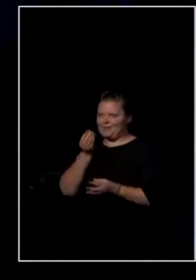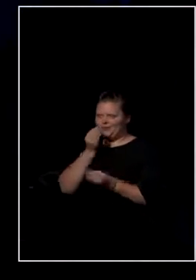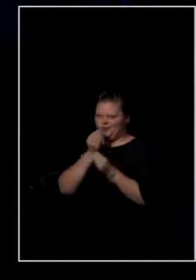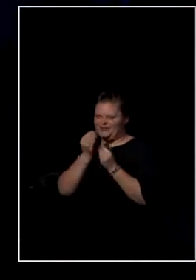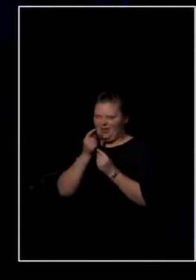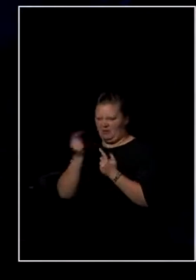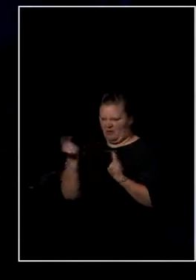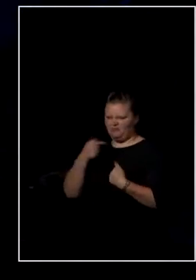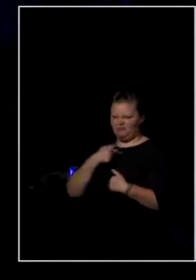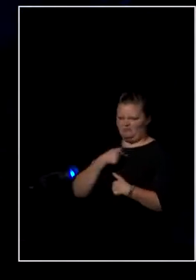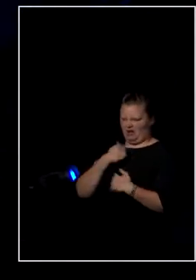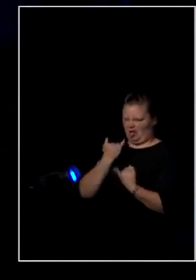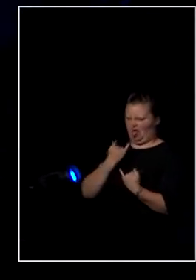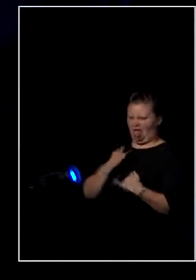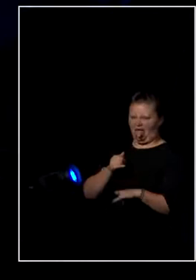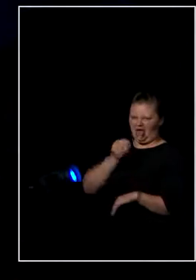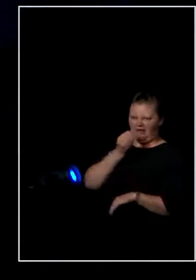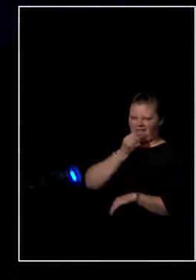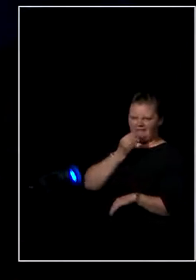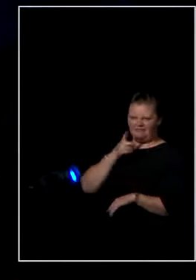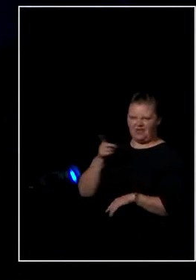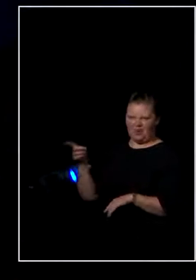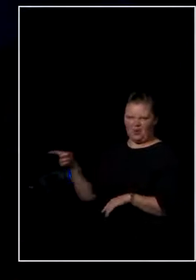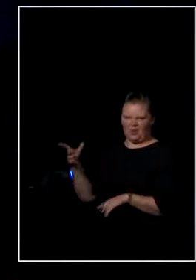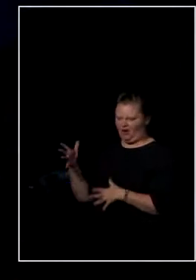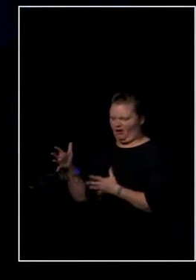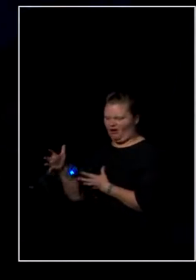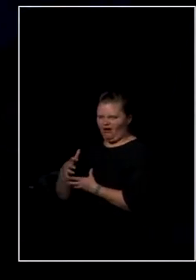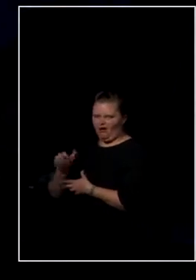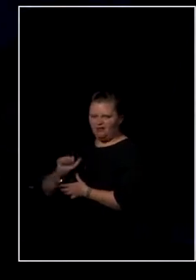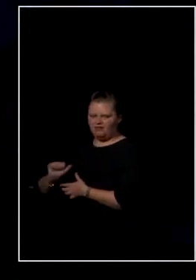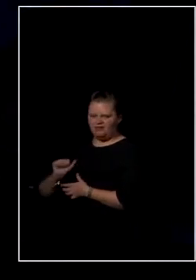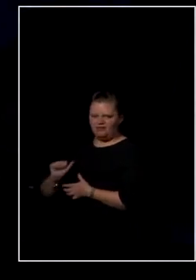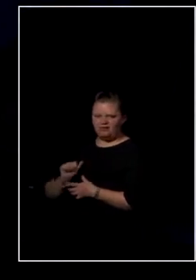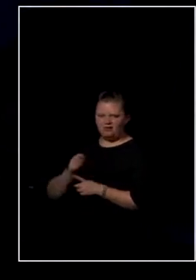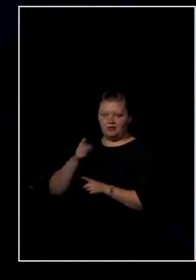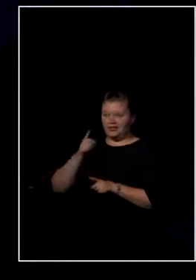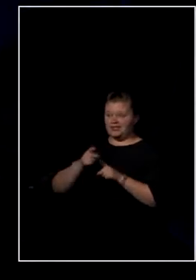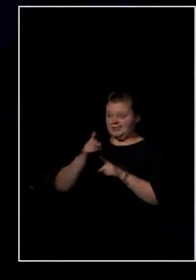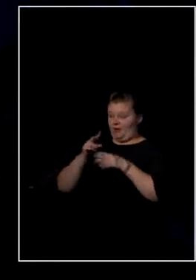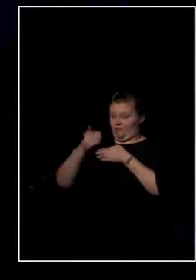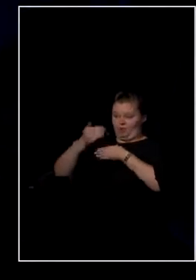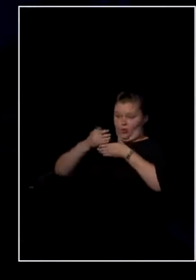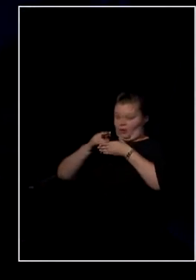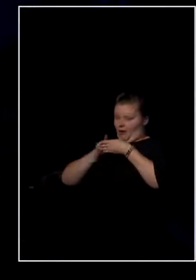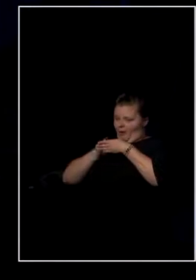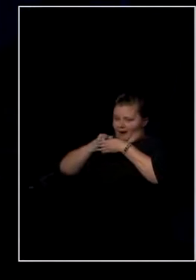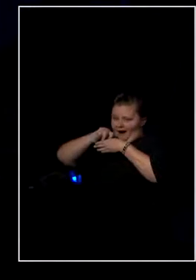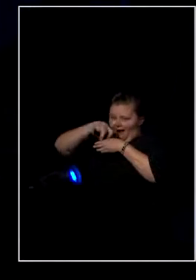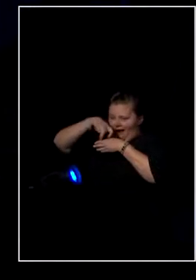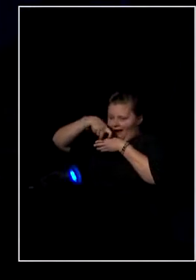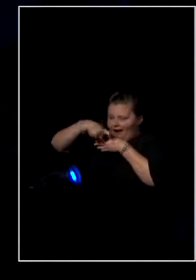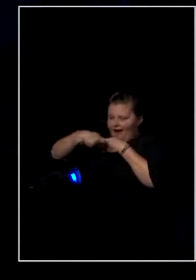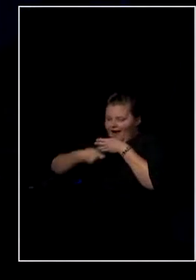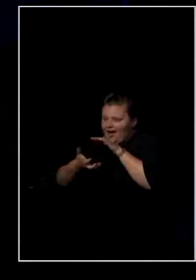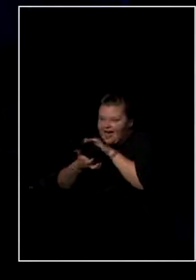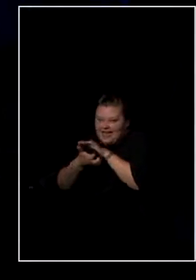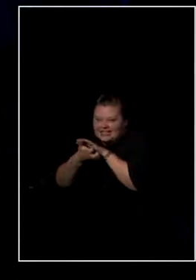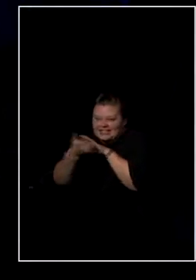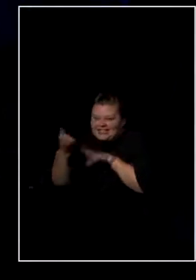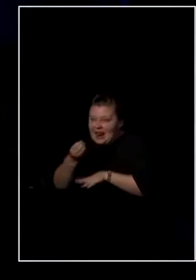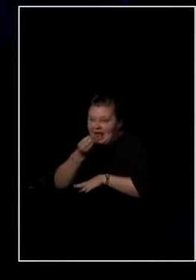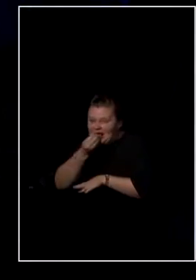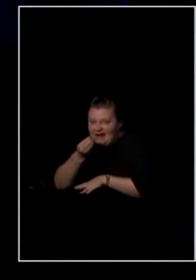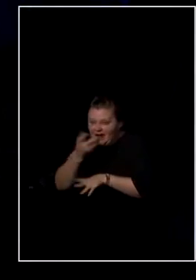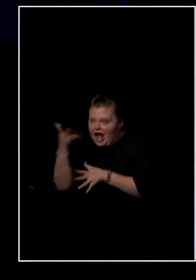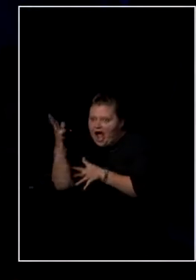horrible food, we did as kids. Sometimes I used to go and climb through his window, and I used to steal his food, and